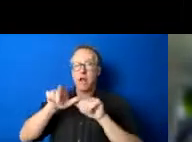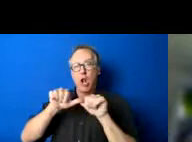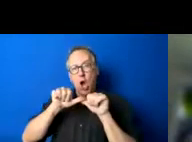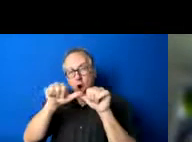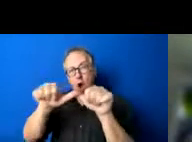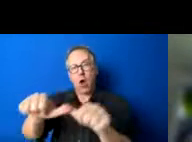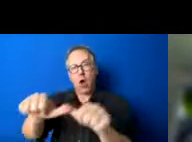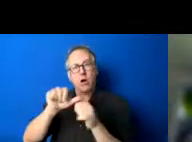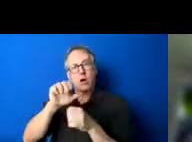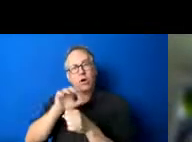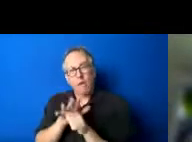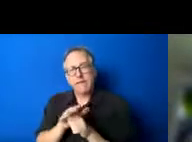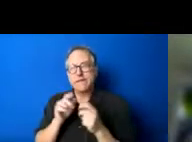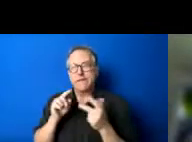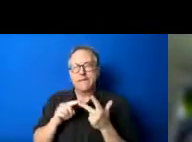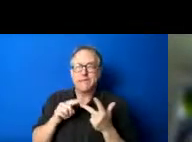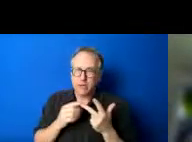question.